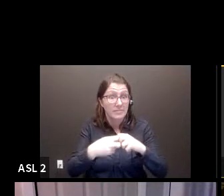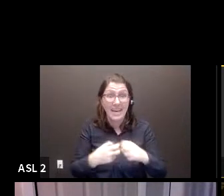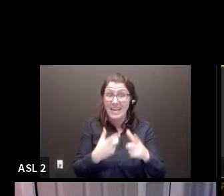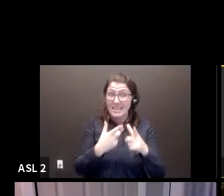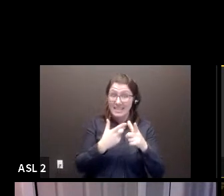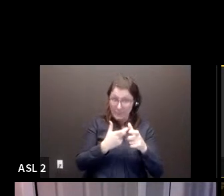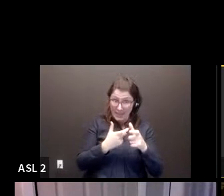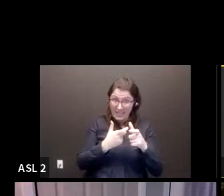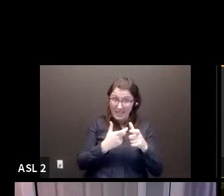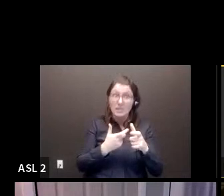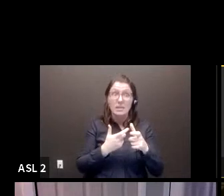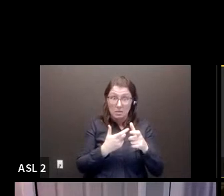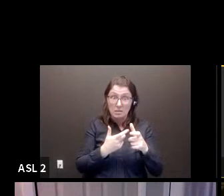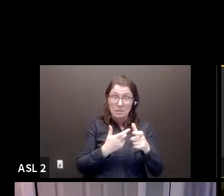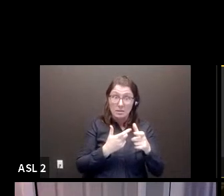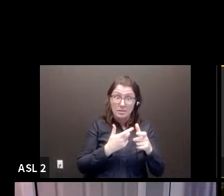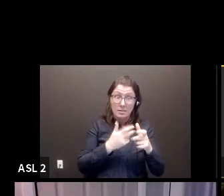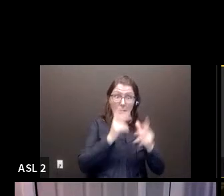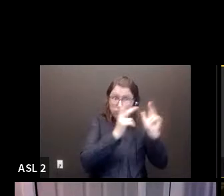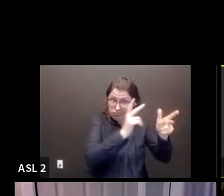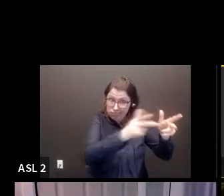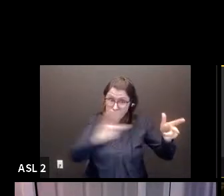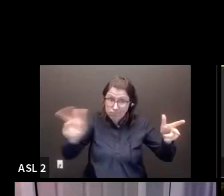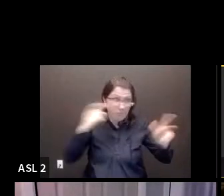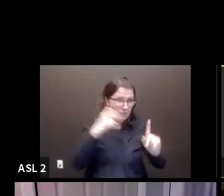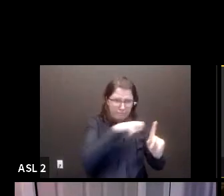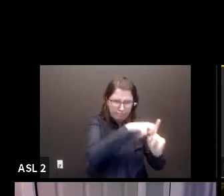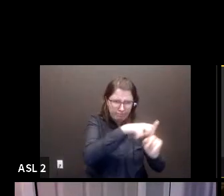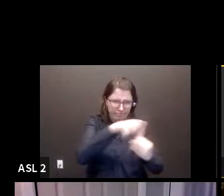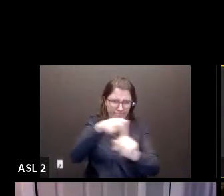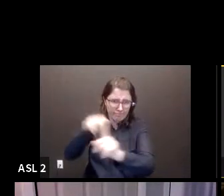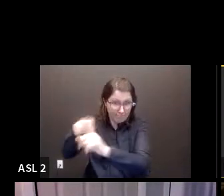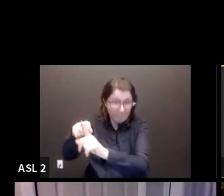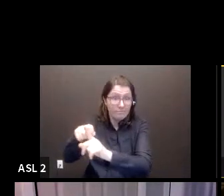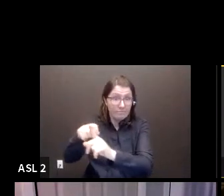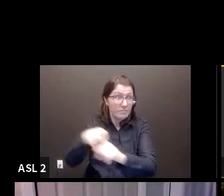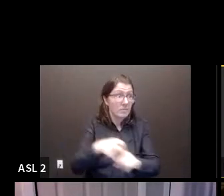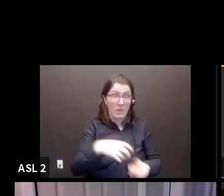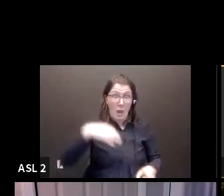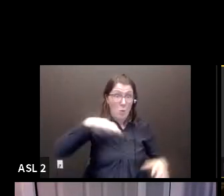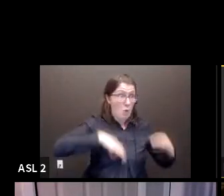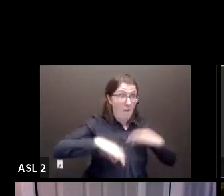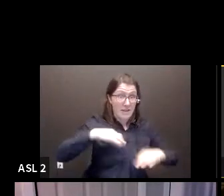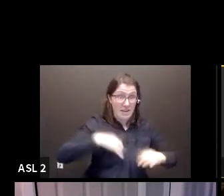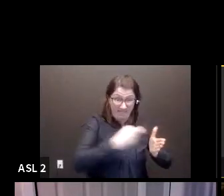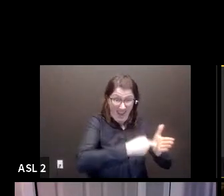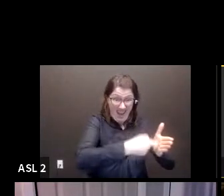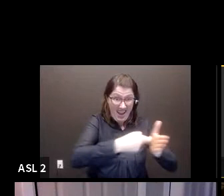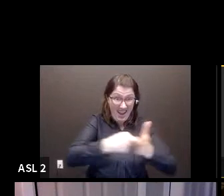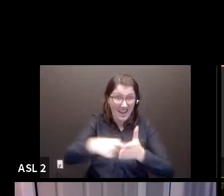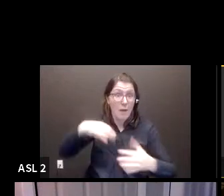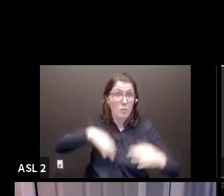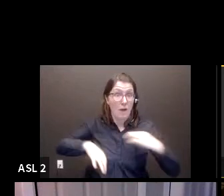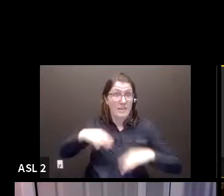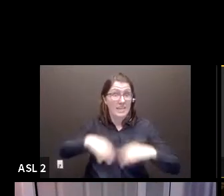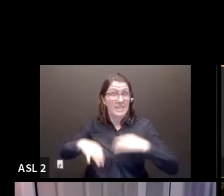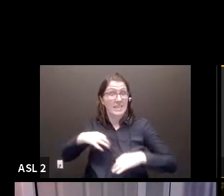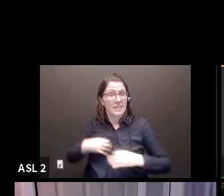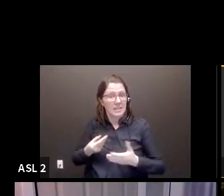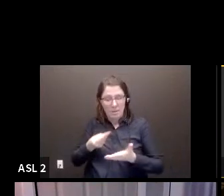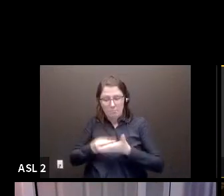traffic safety and we can take beyond the operating costs of that fund the community safety well-being plan for its effective